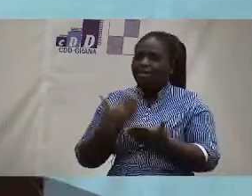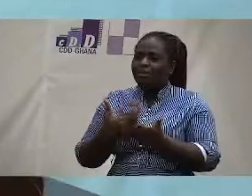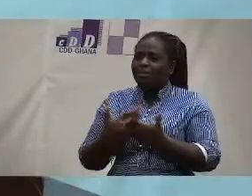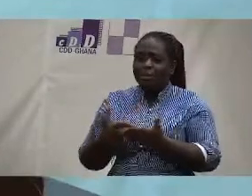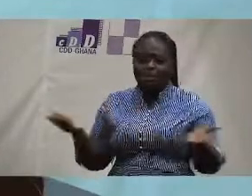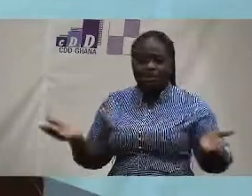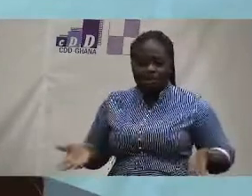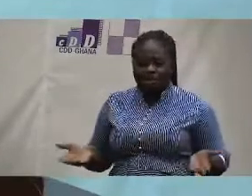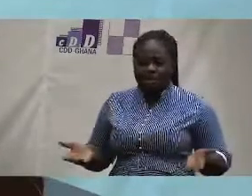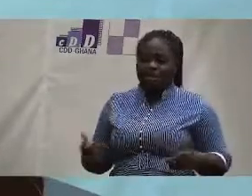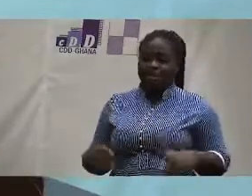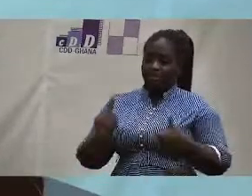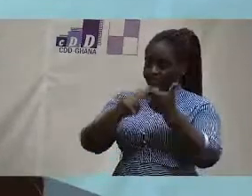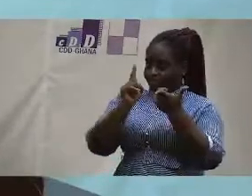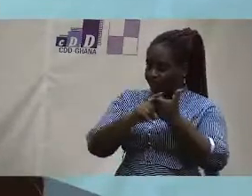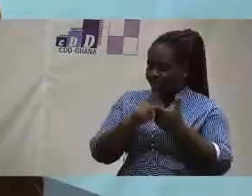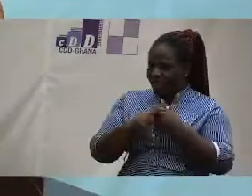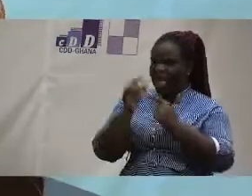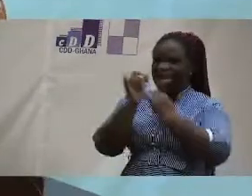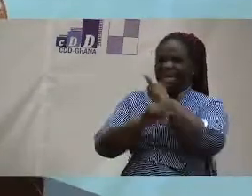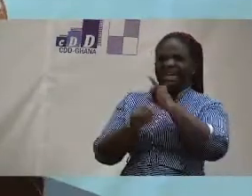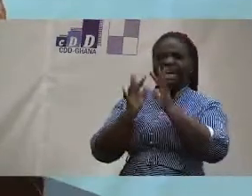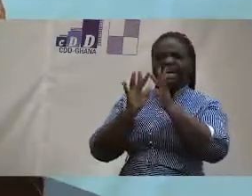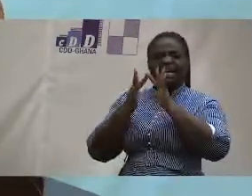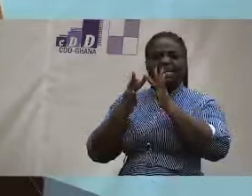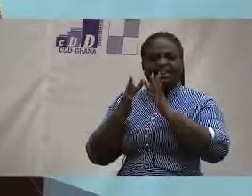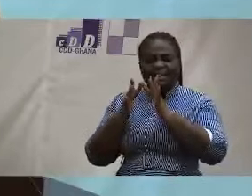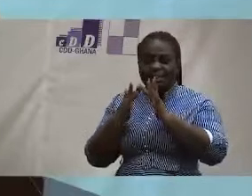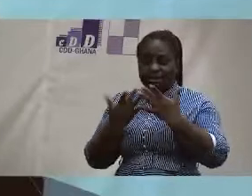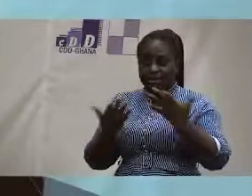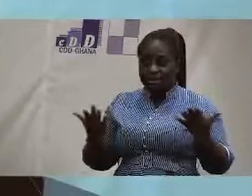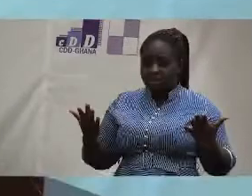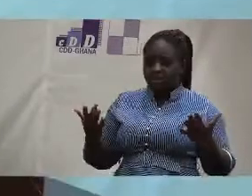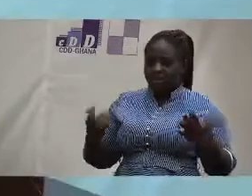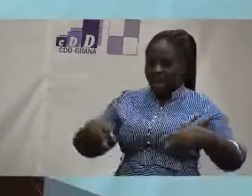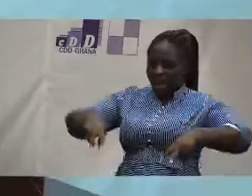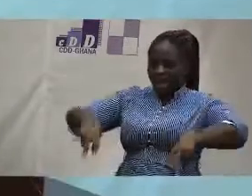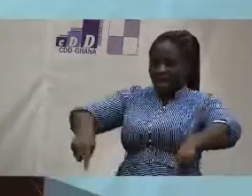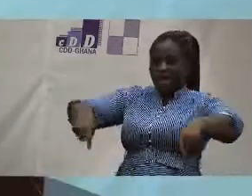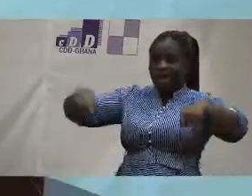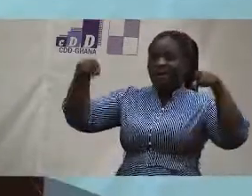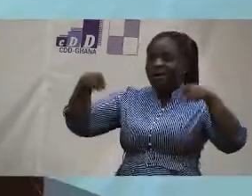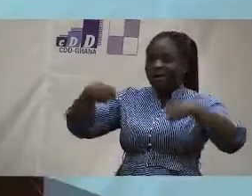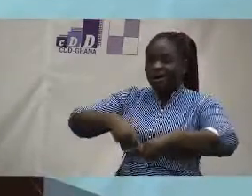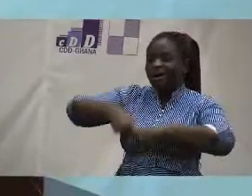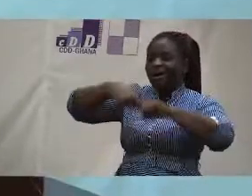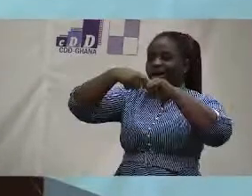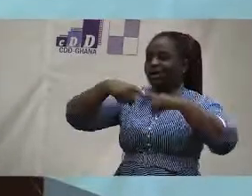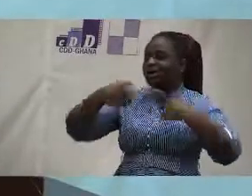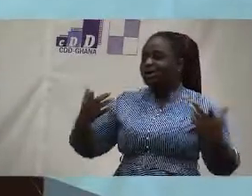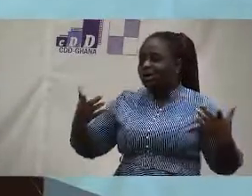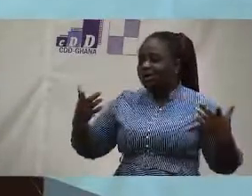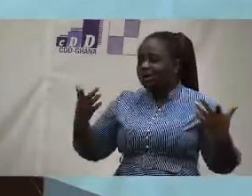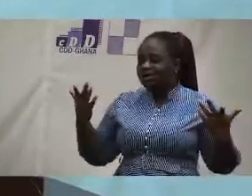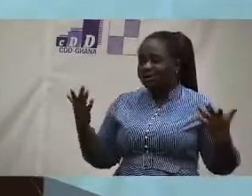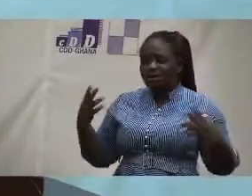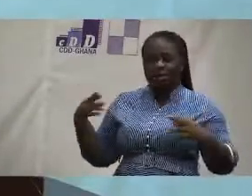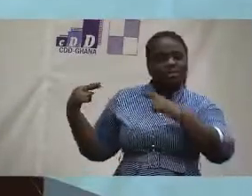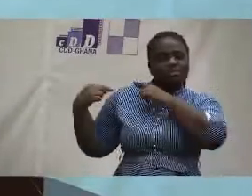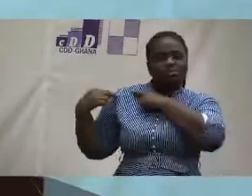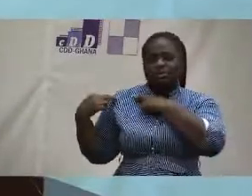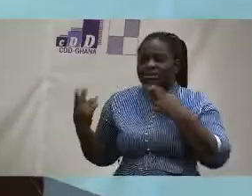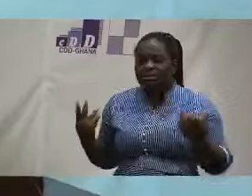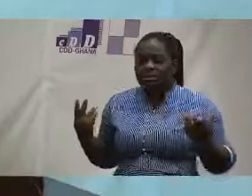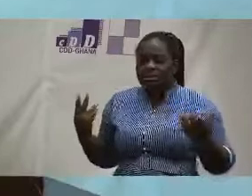also looking at the internal factors which are hacking, or the responsibility lies on